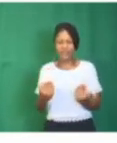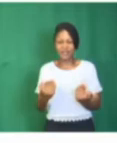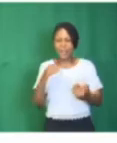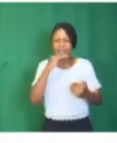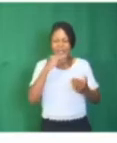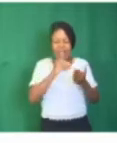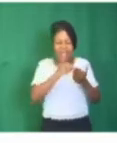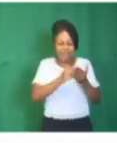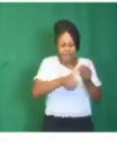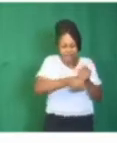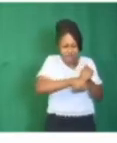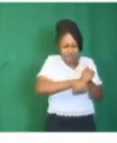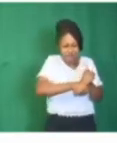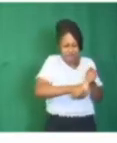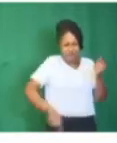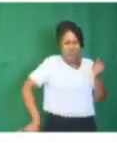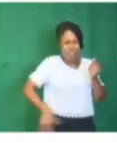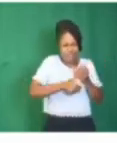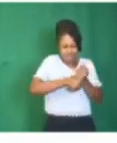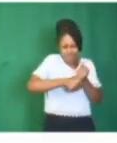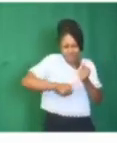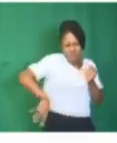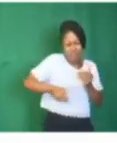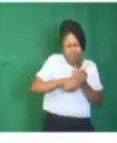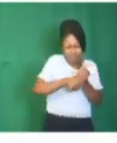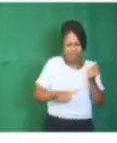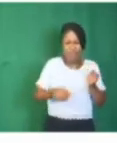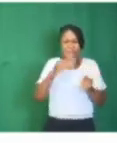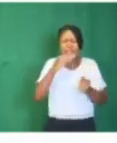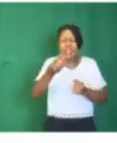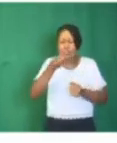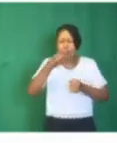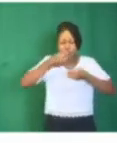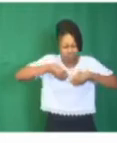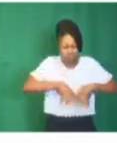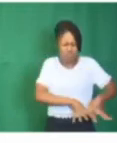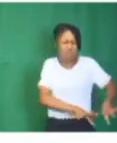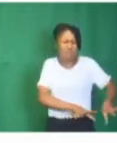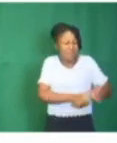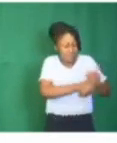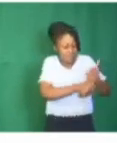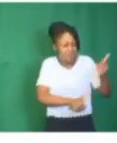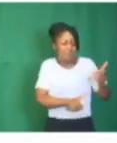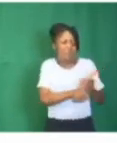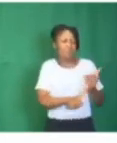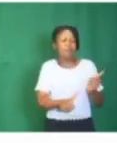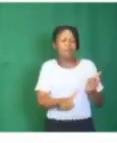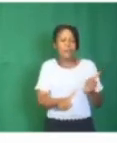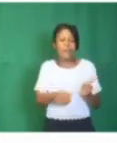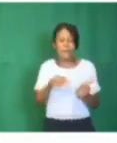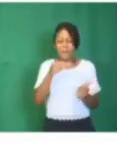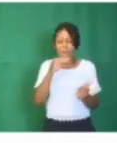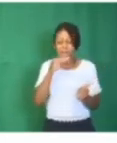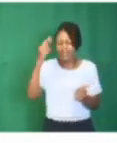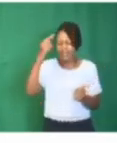excretory system. Excretion. Briefly, it is excretion. Now you will note that when we talk about these body systems,